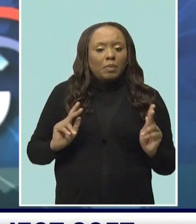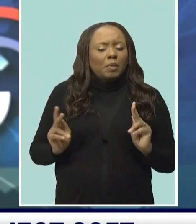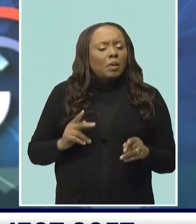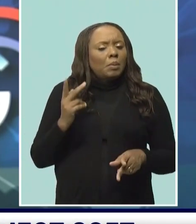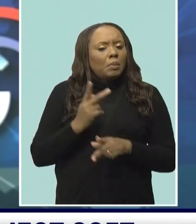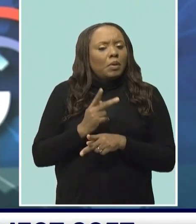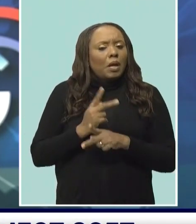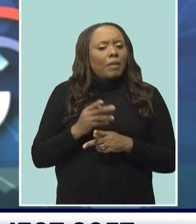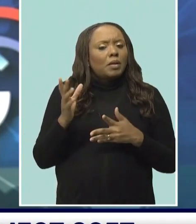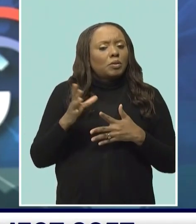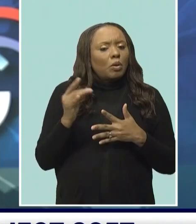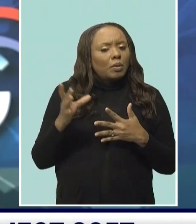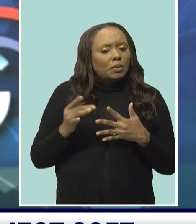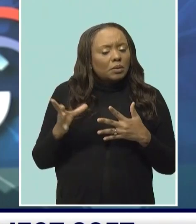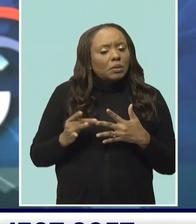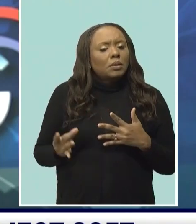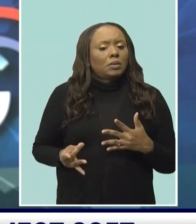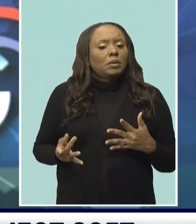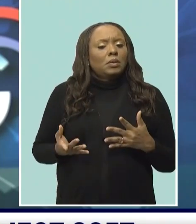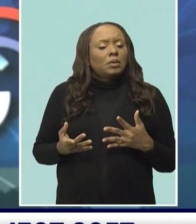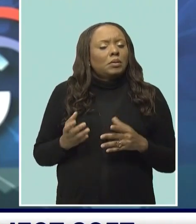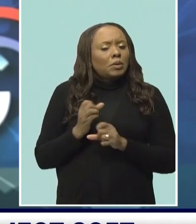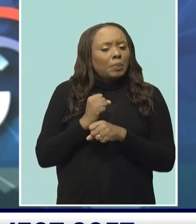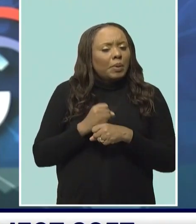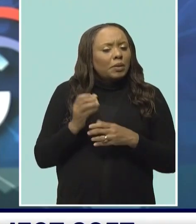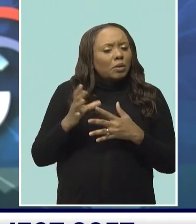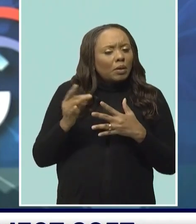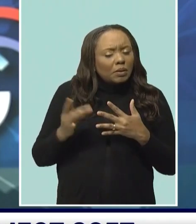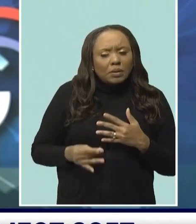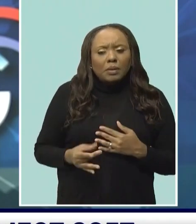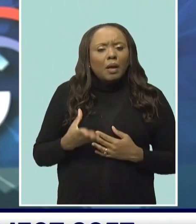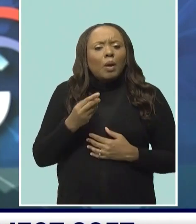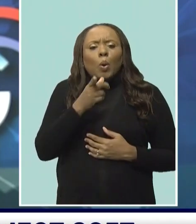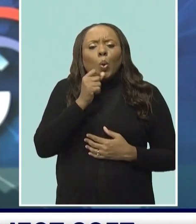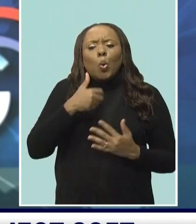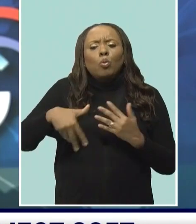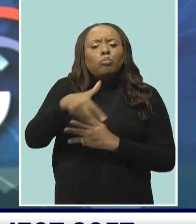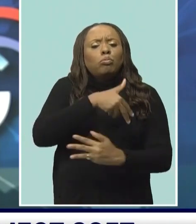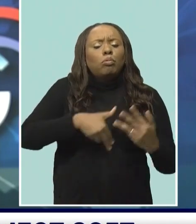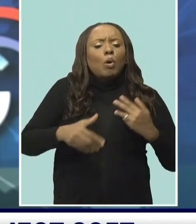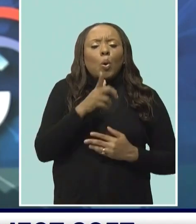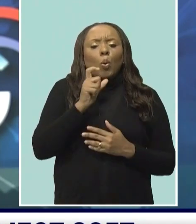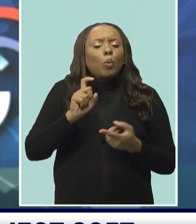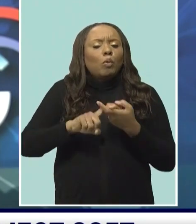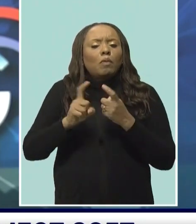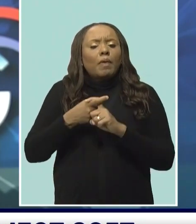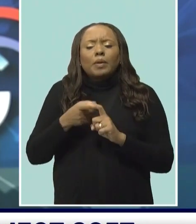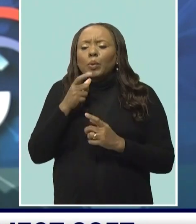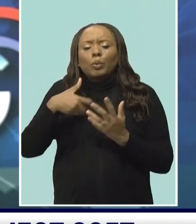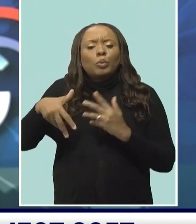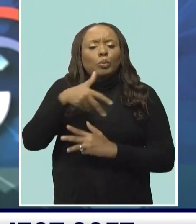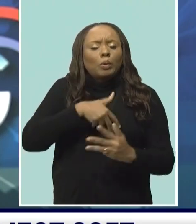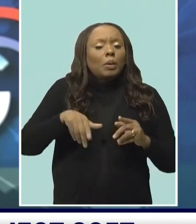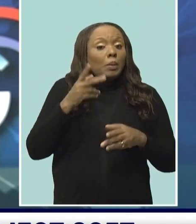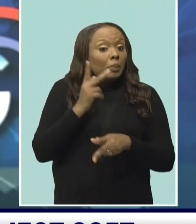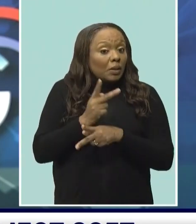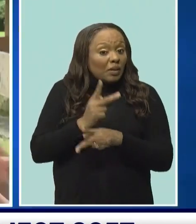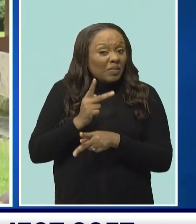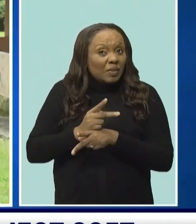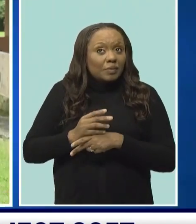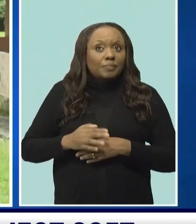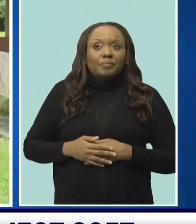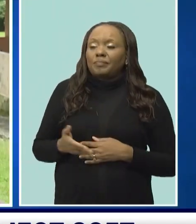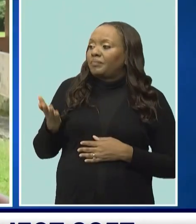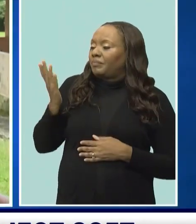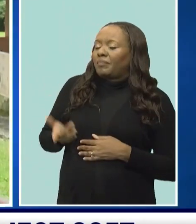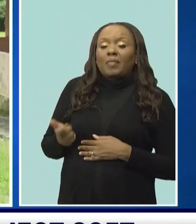they make at this stage of their lives, the type of company they keep, and the consequences of their actions. I think Project